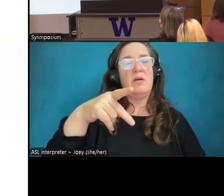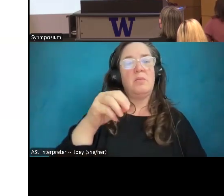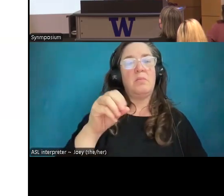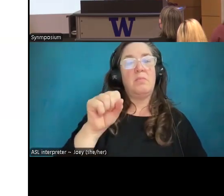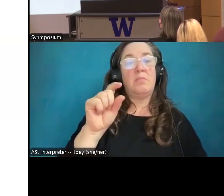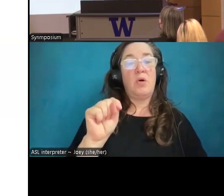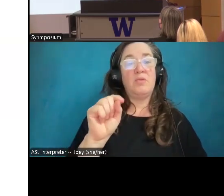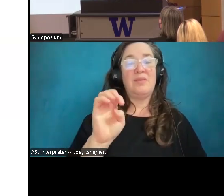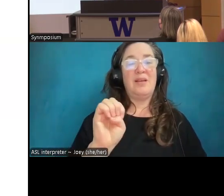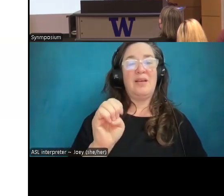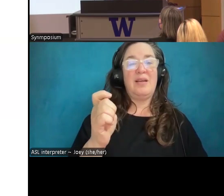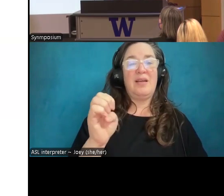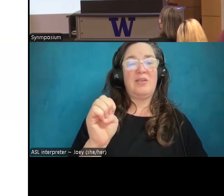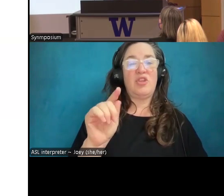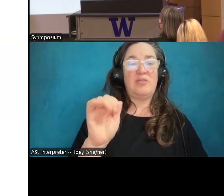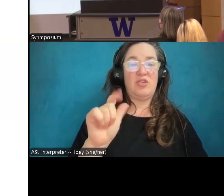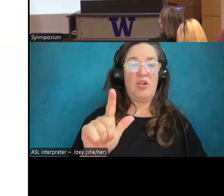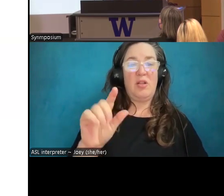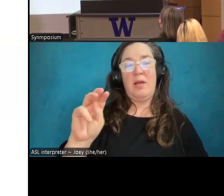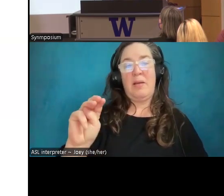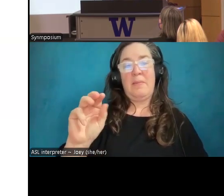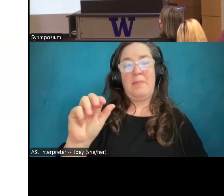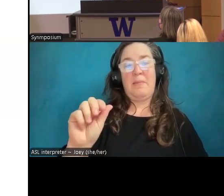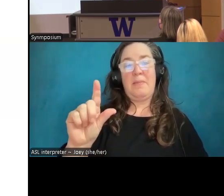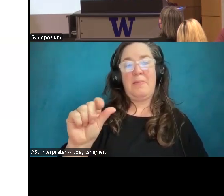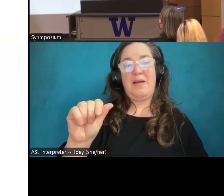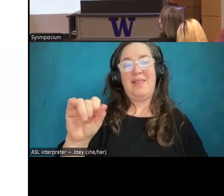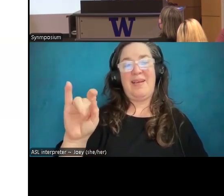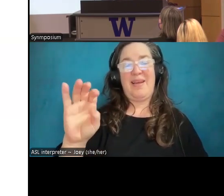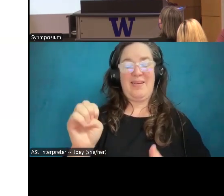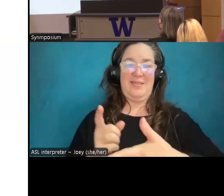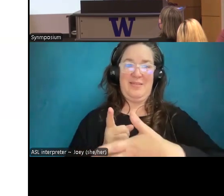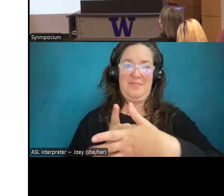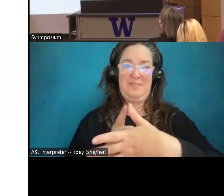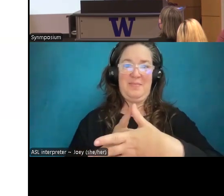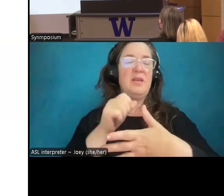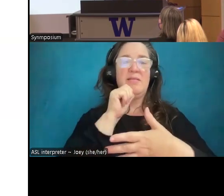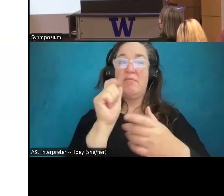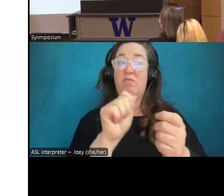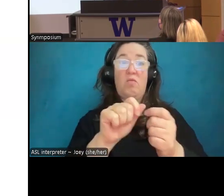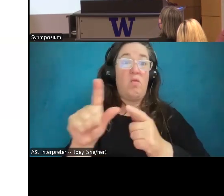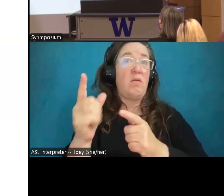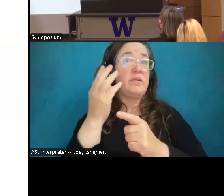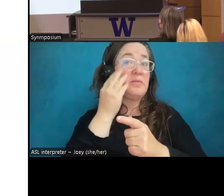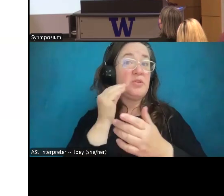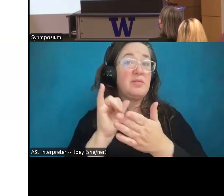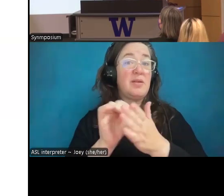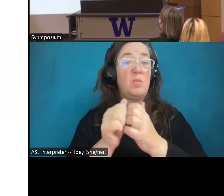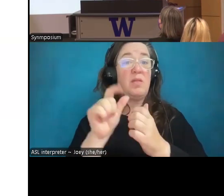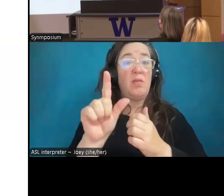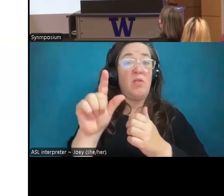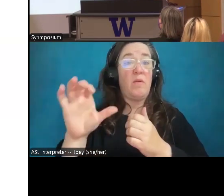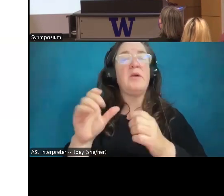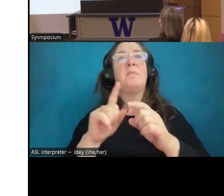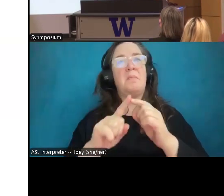long COVID. Not all patients experience this, but the majority do. So I describe this as a triggered fatigue